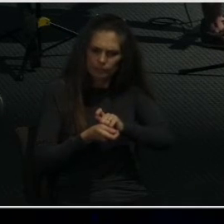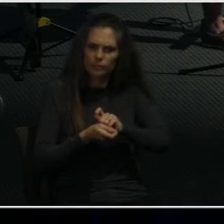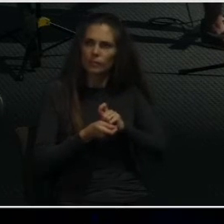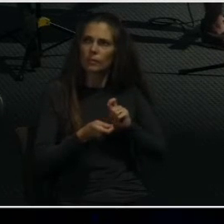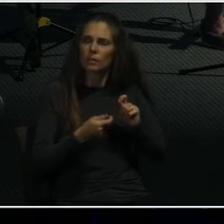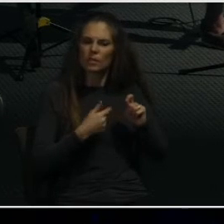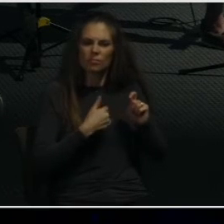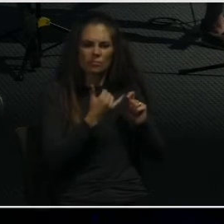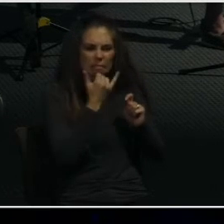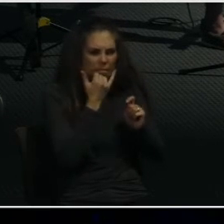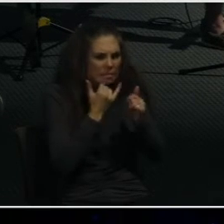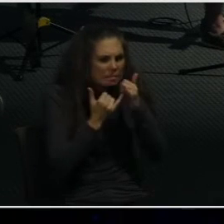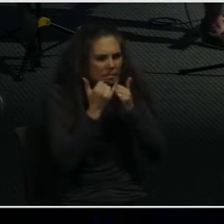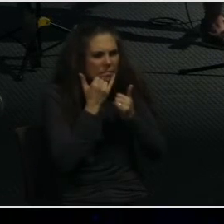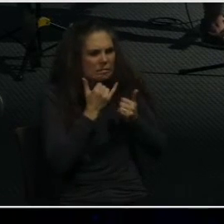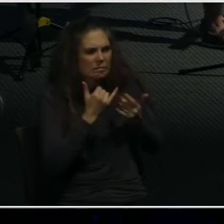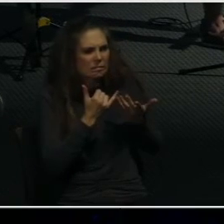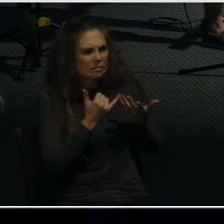could never be healed.